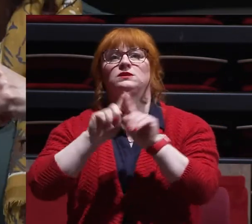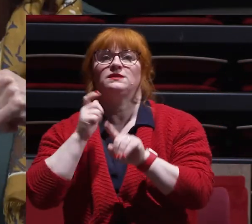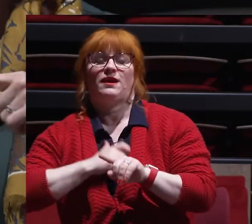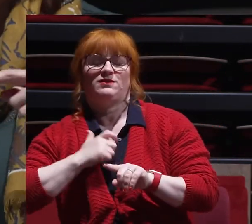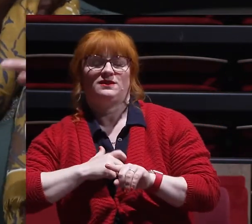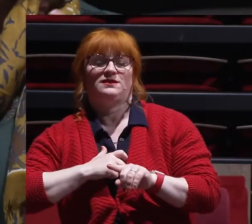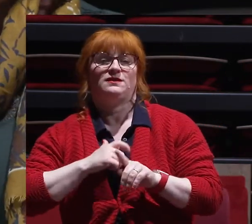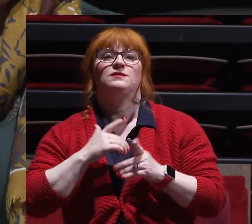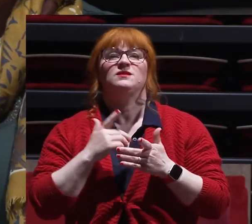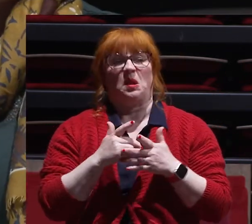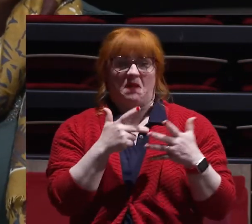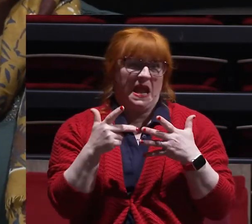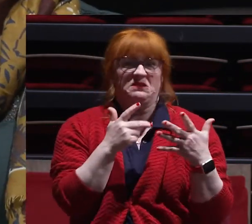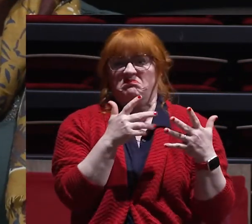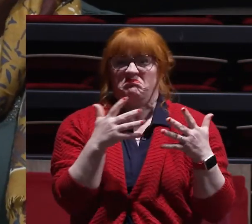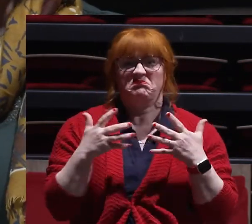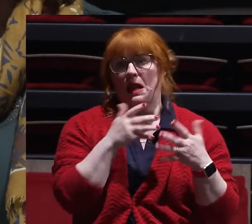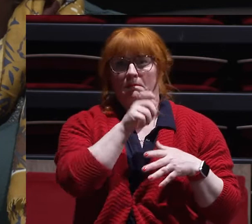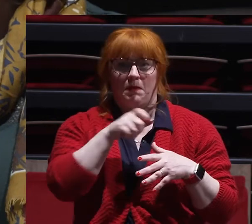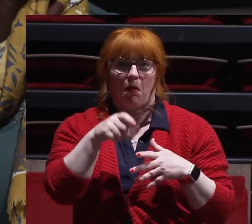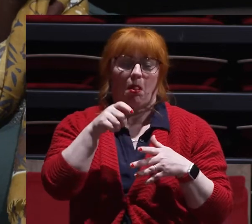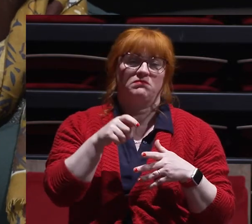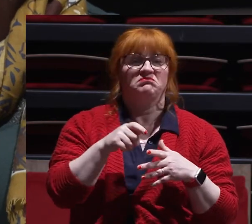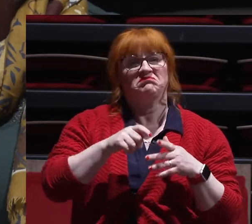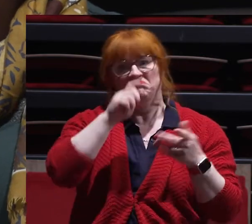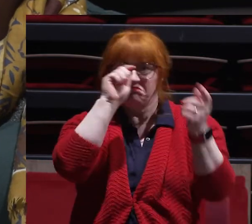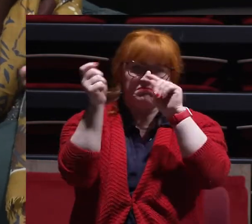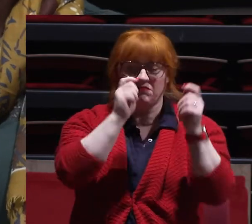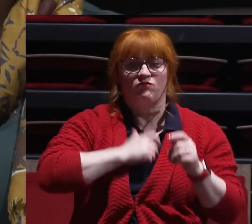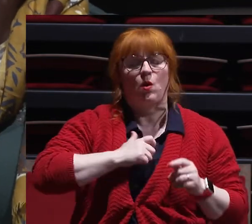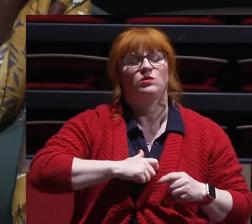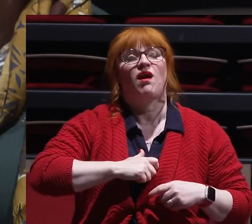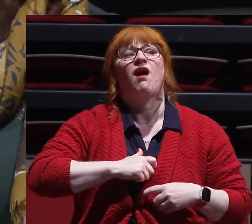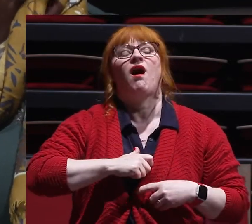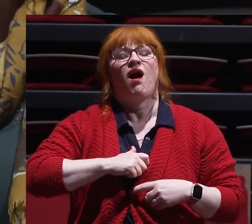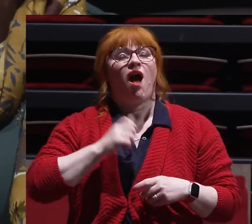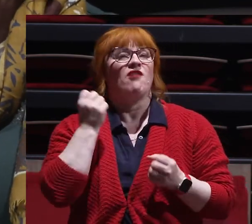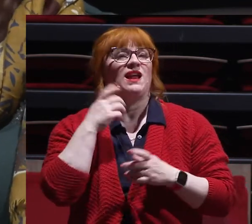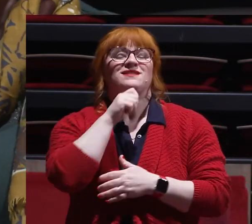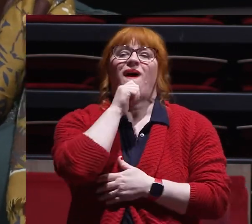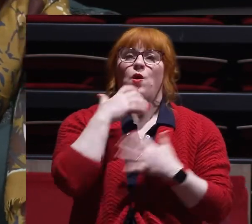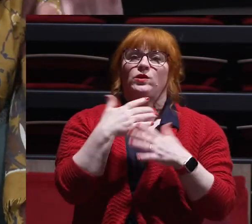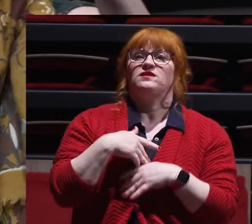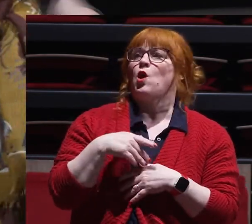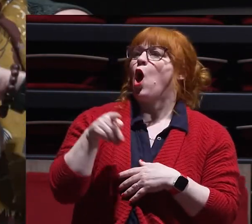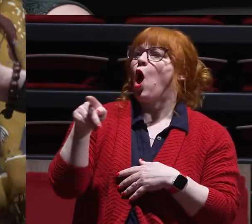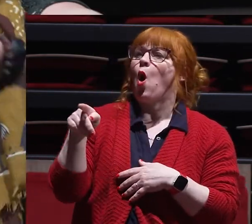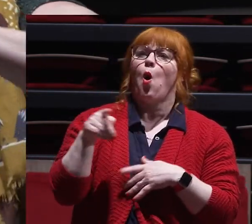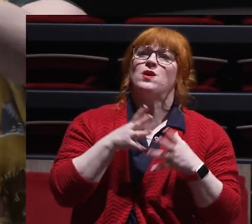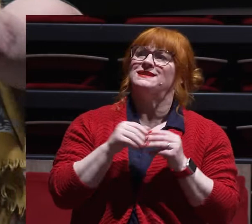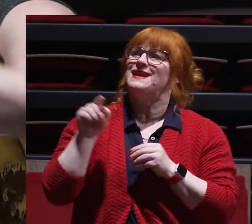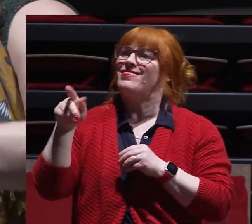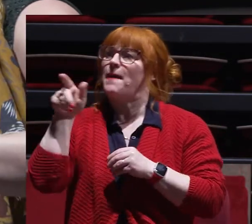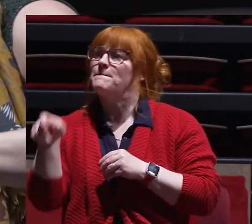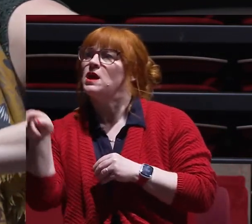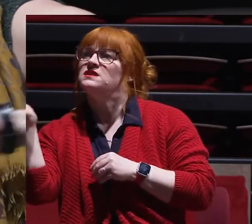parts. And very quickly I realised whether I wanted them to or not, the audience were going, oh, isn't that interesting that